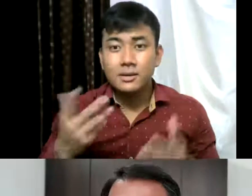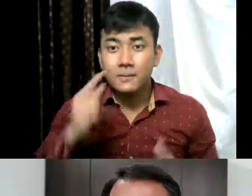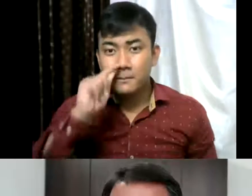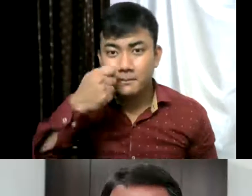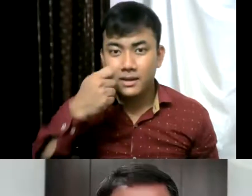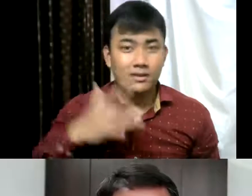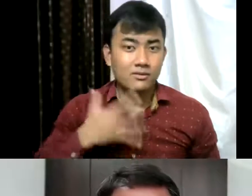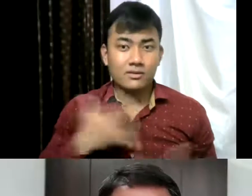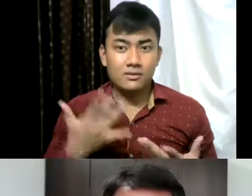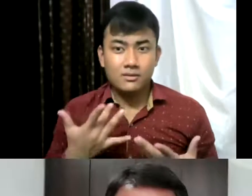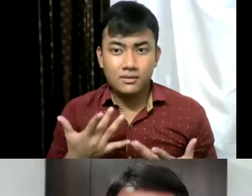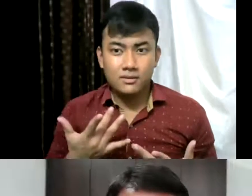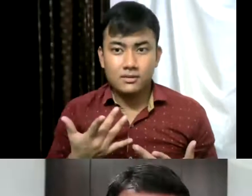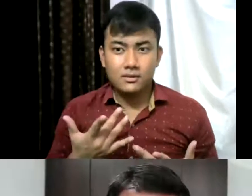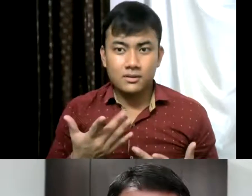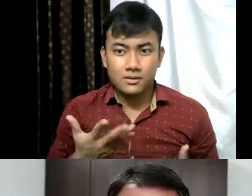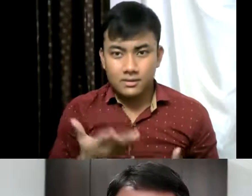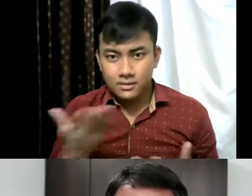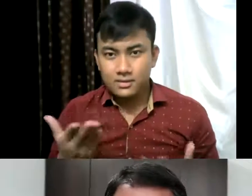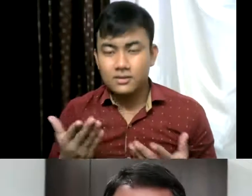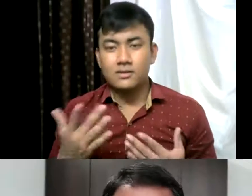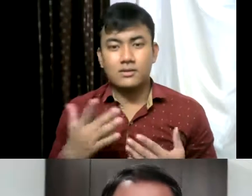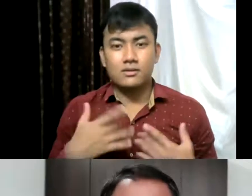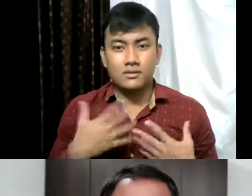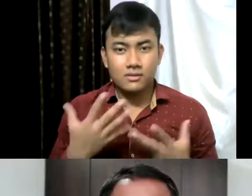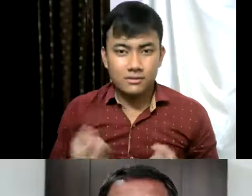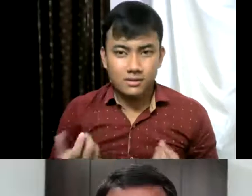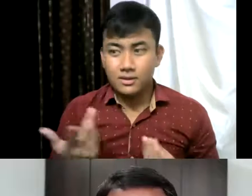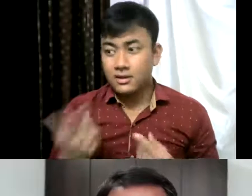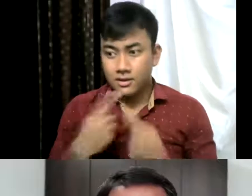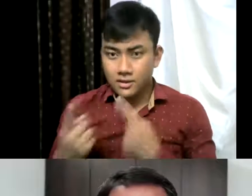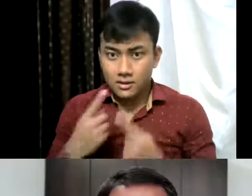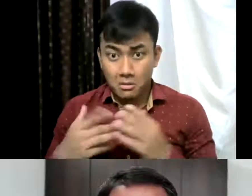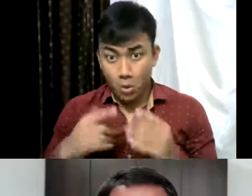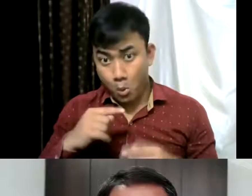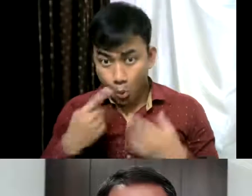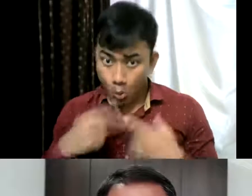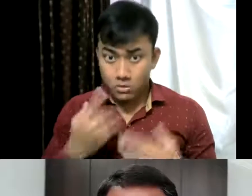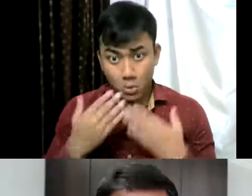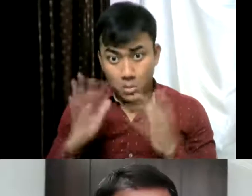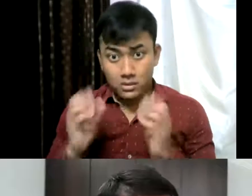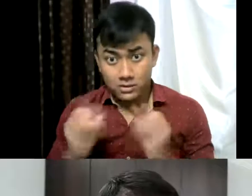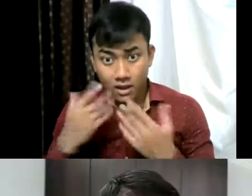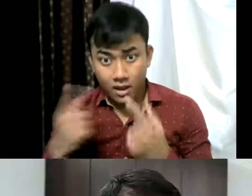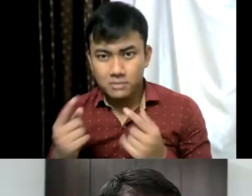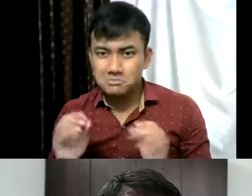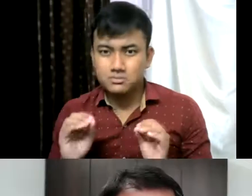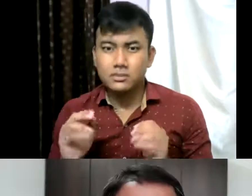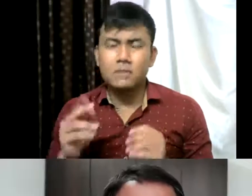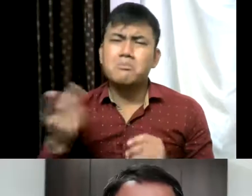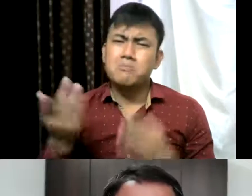feel entitled enough to initiate a conversation. That's number one. Number two, it cuts both